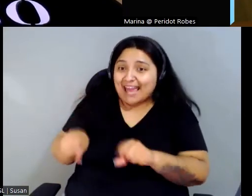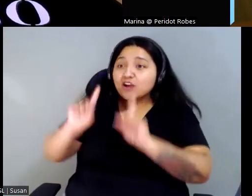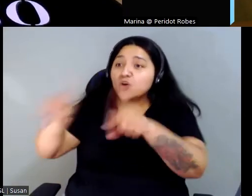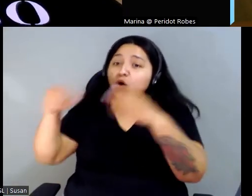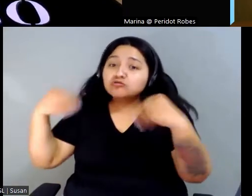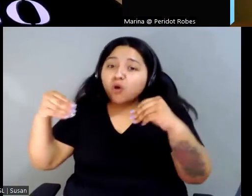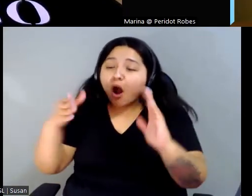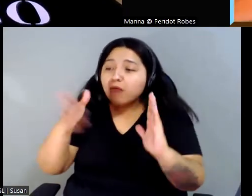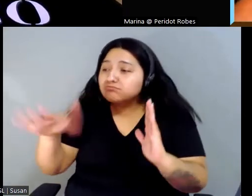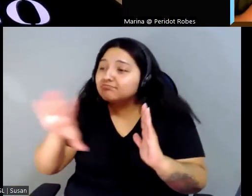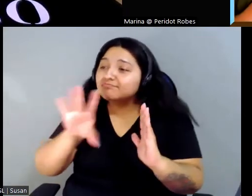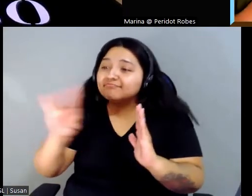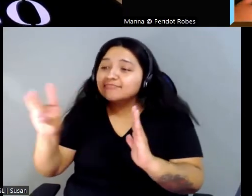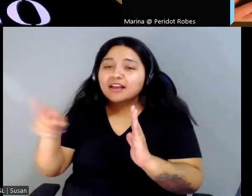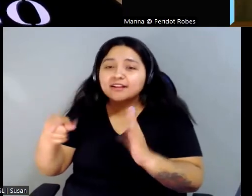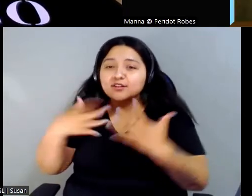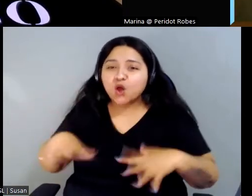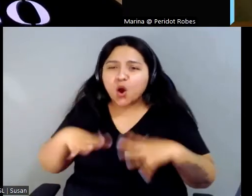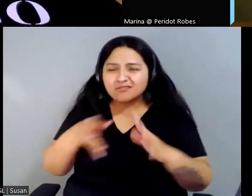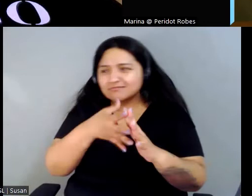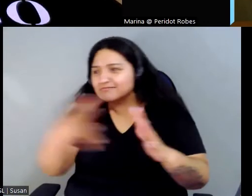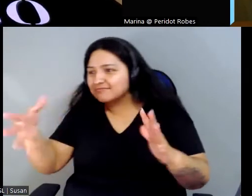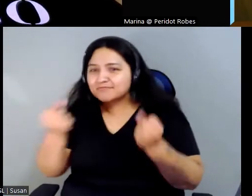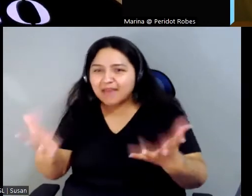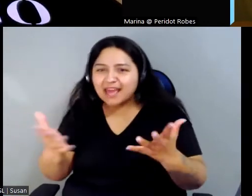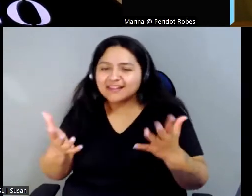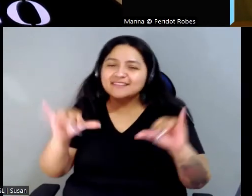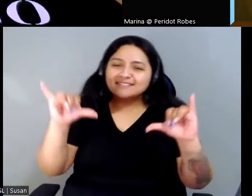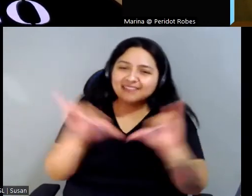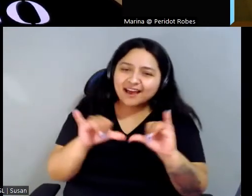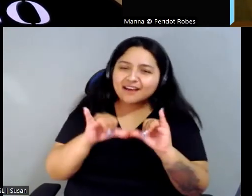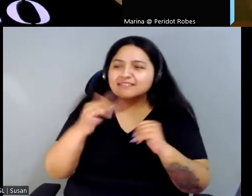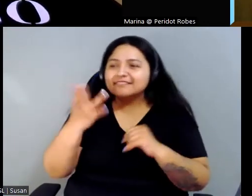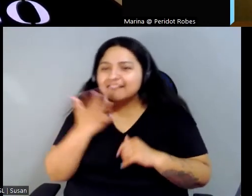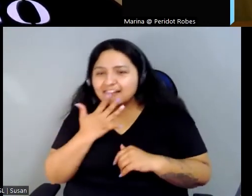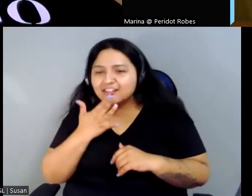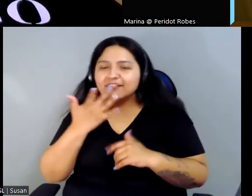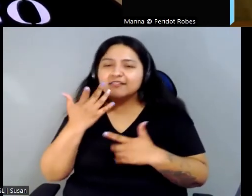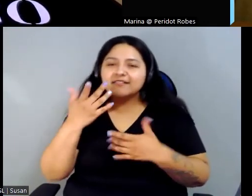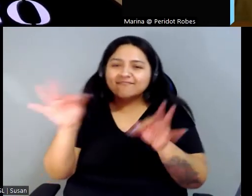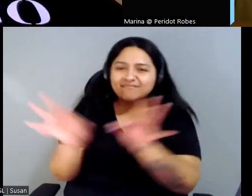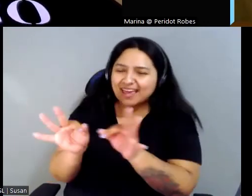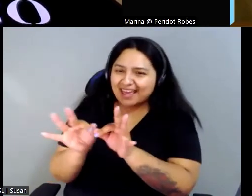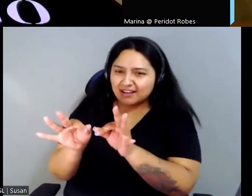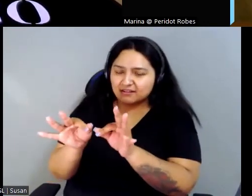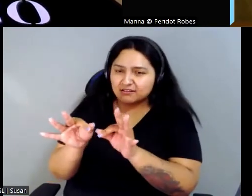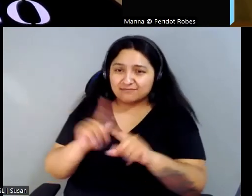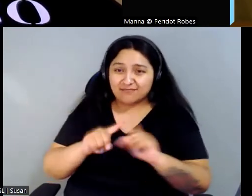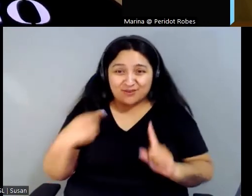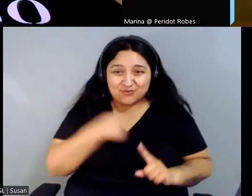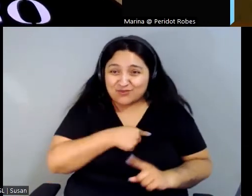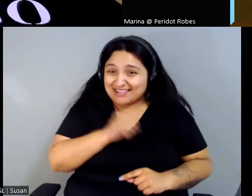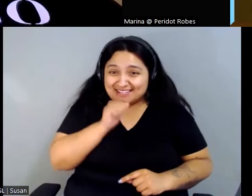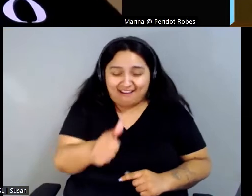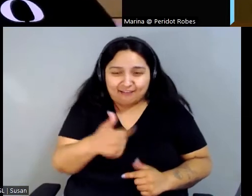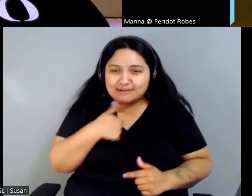from and get something that speaks to their style, colors that flatter them, a fit that they like. And we don't have that. We're lucky if we can squeeze our asses into